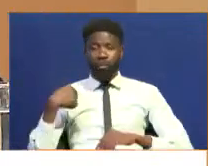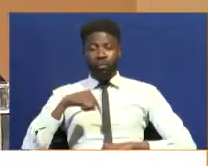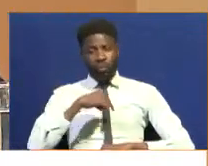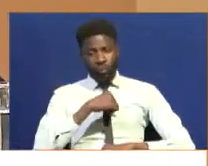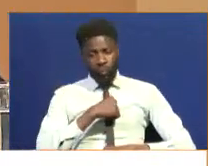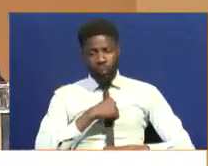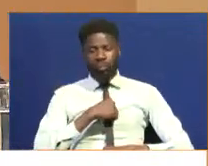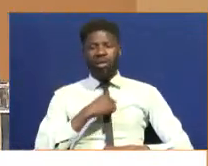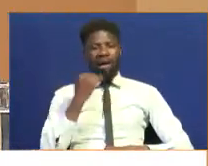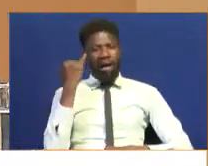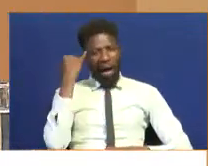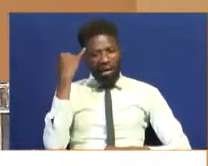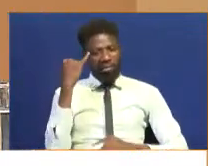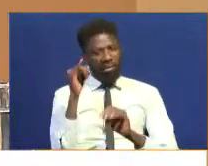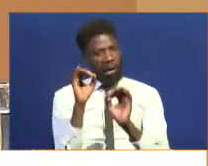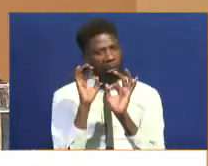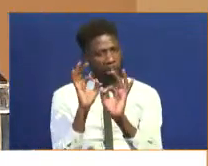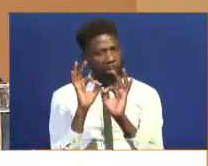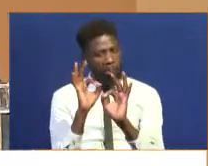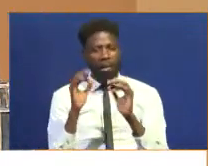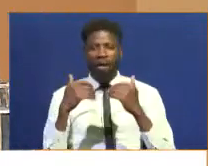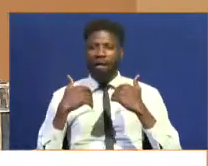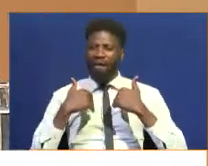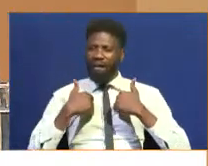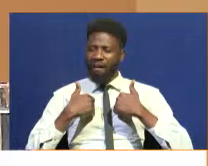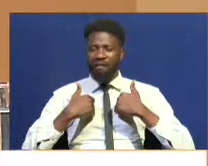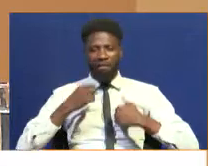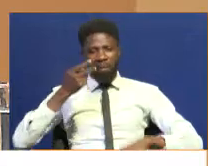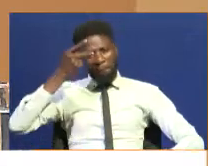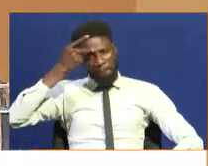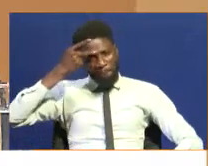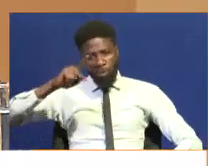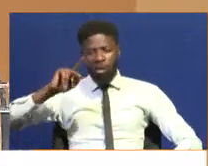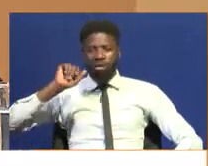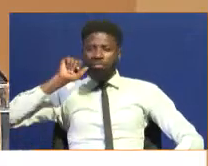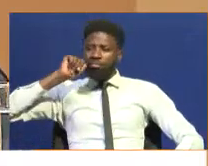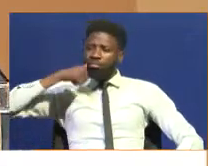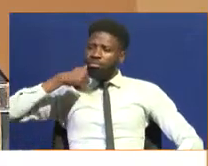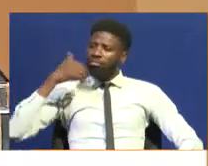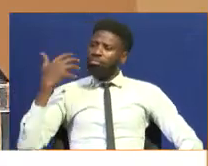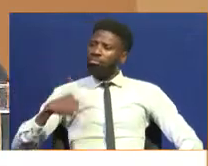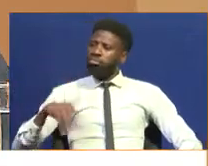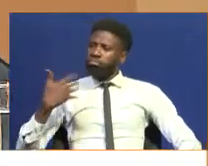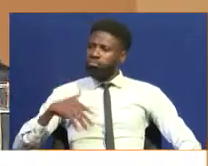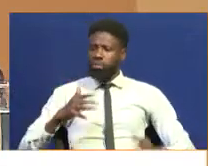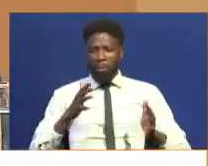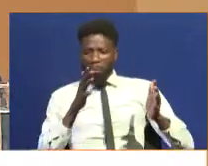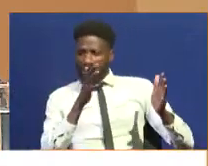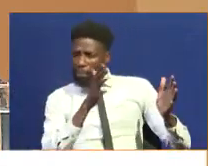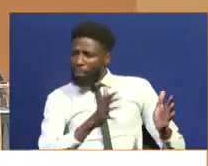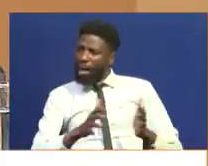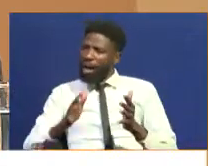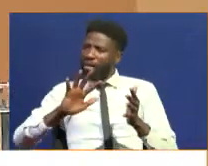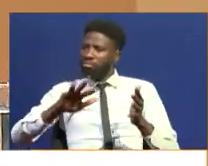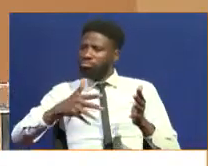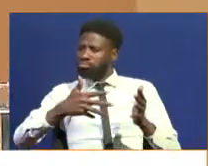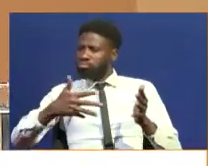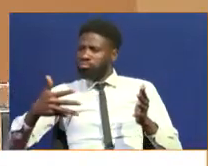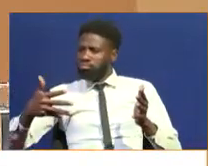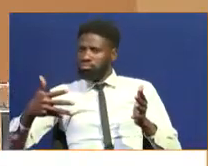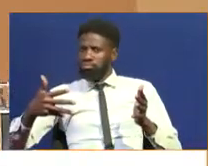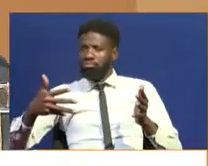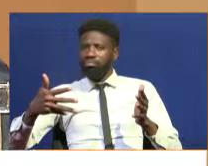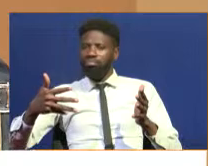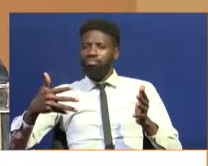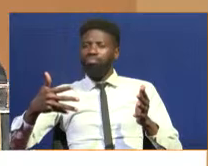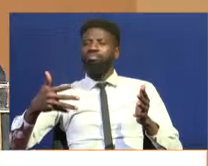brilliant ideas, very brilliant policies, very brilliant strategies. But when it comes really to implementing